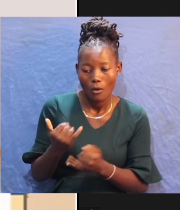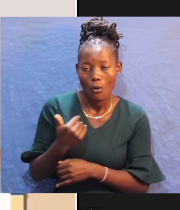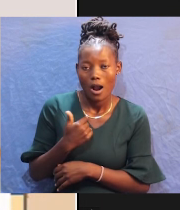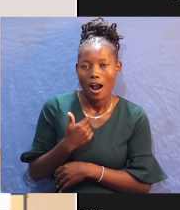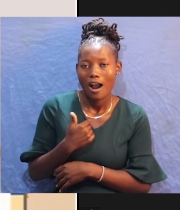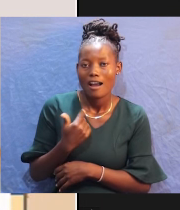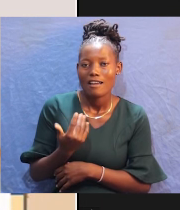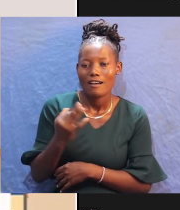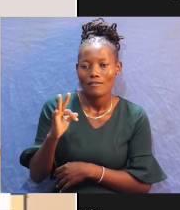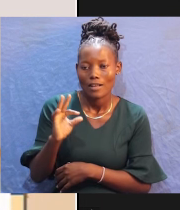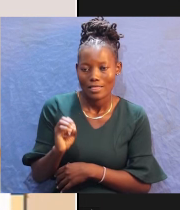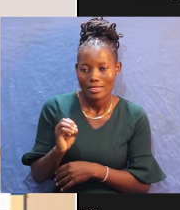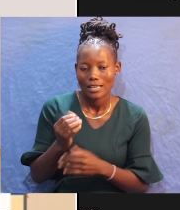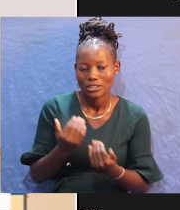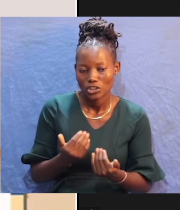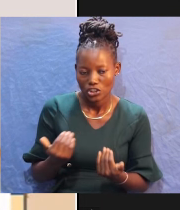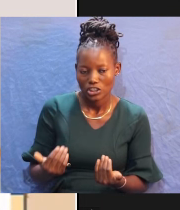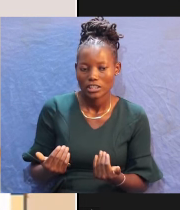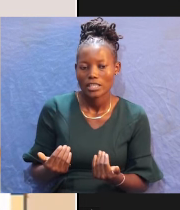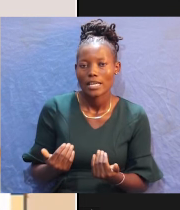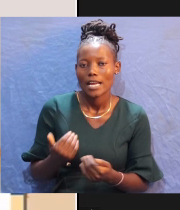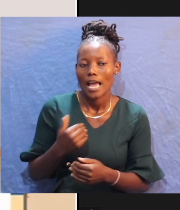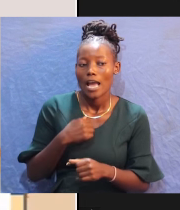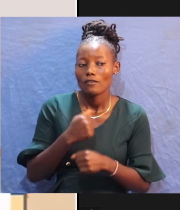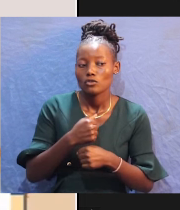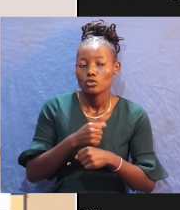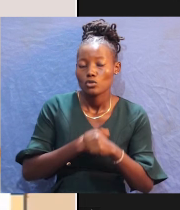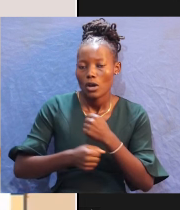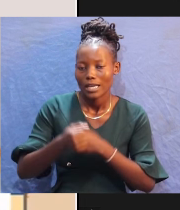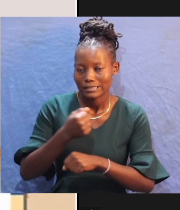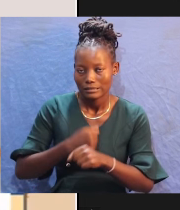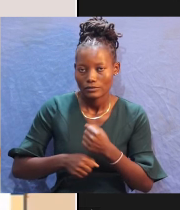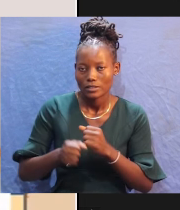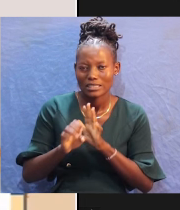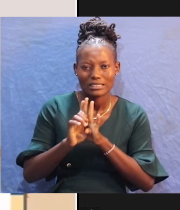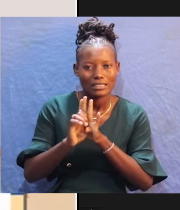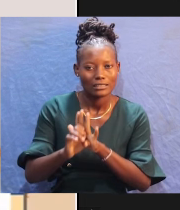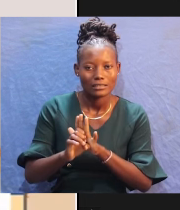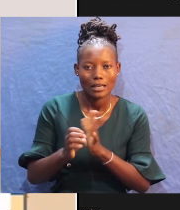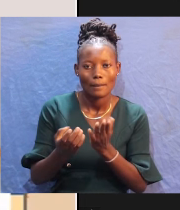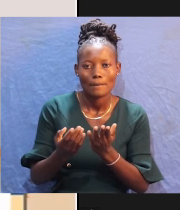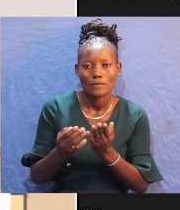is an inclusive environment. So that means that all the people are